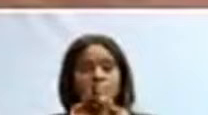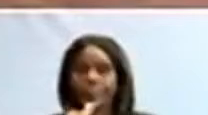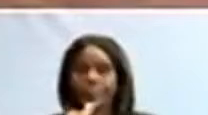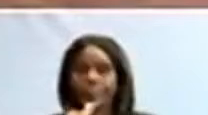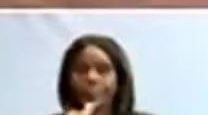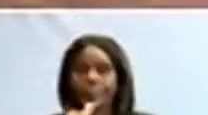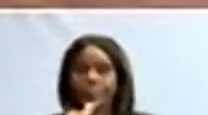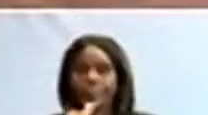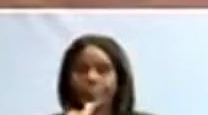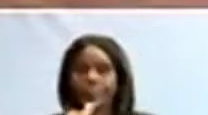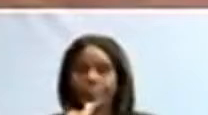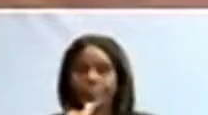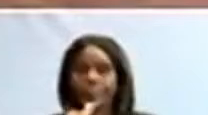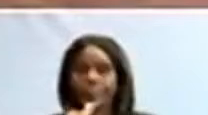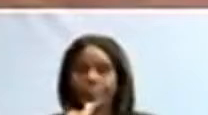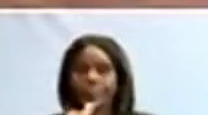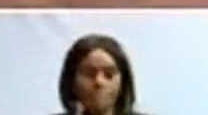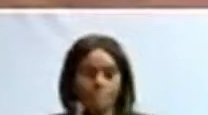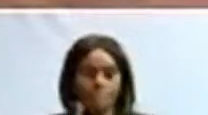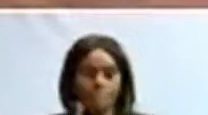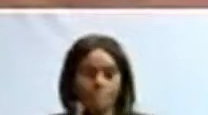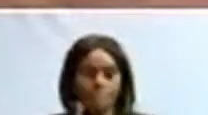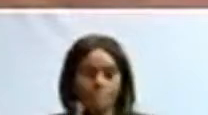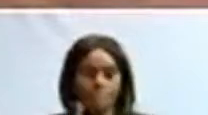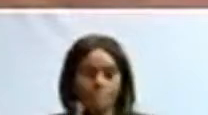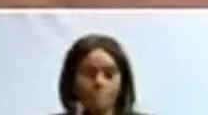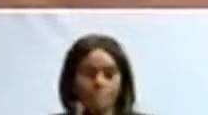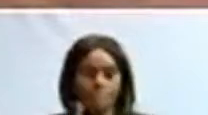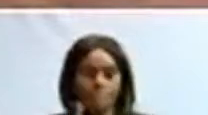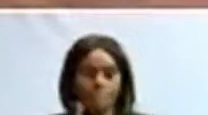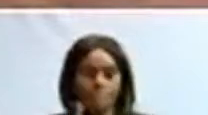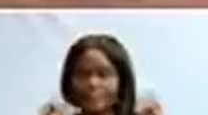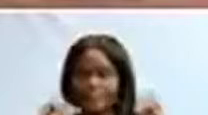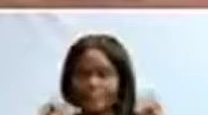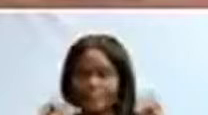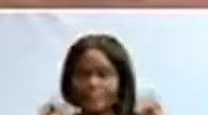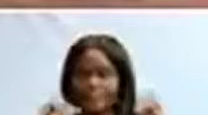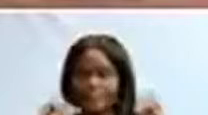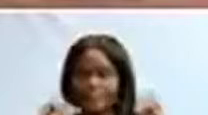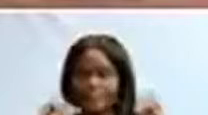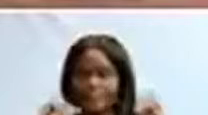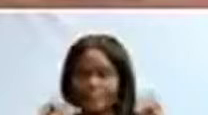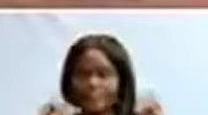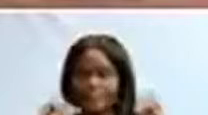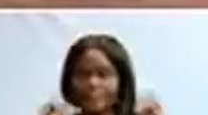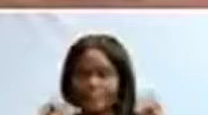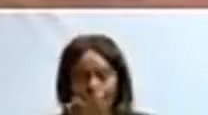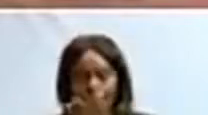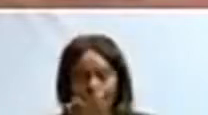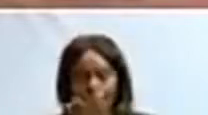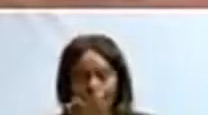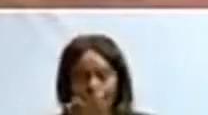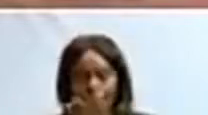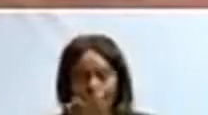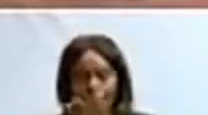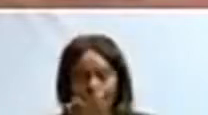in formal employment and had no bank accounts. These stakeholders